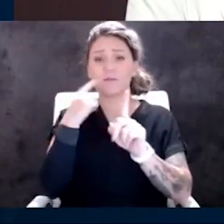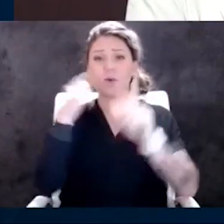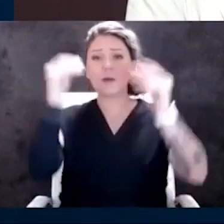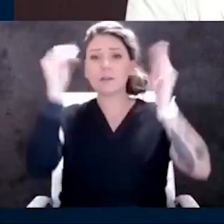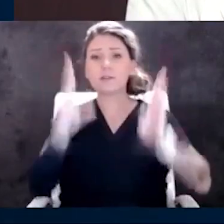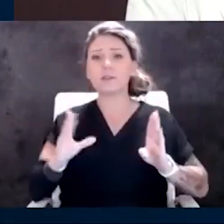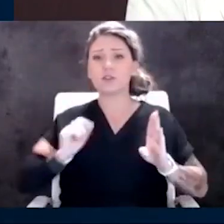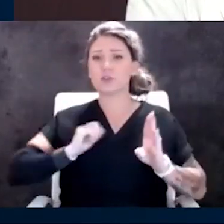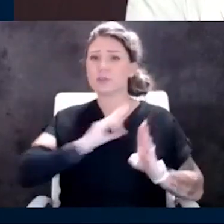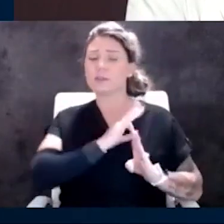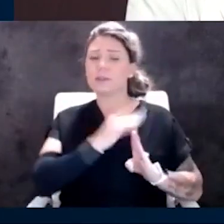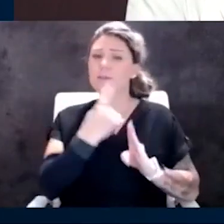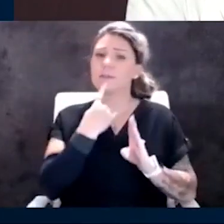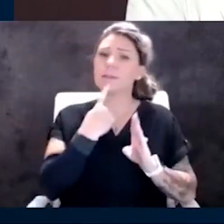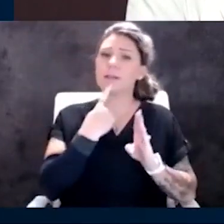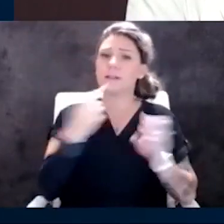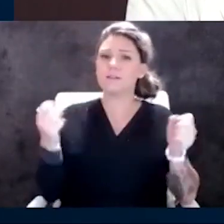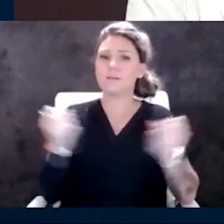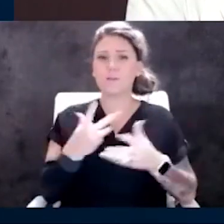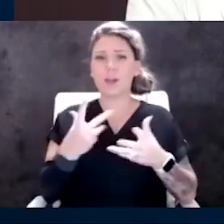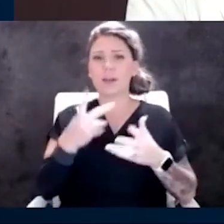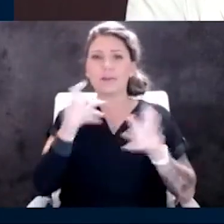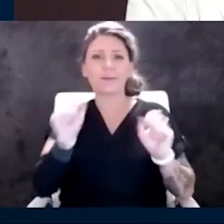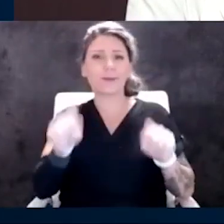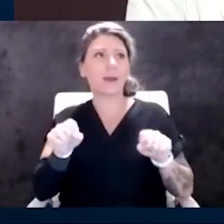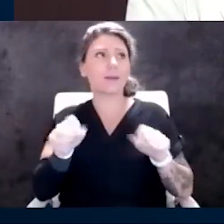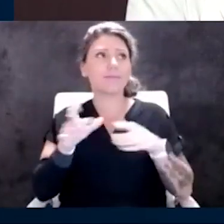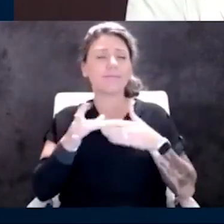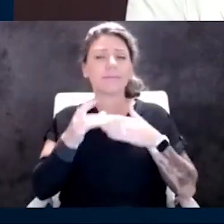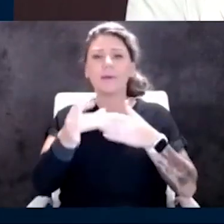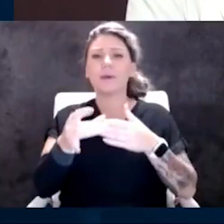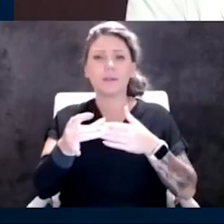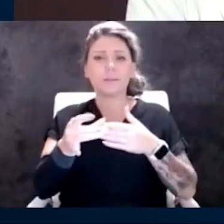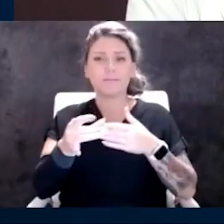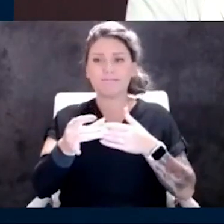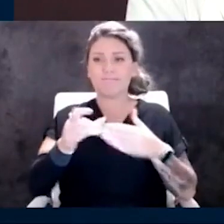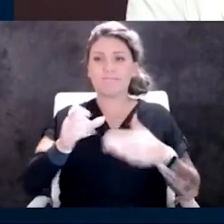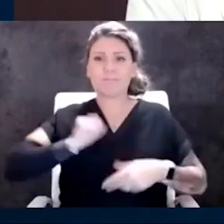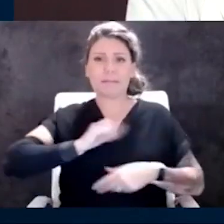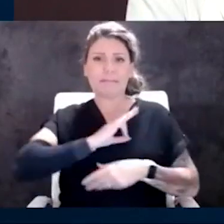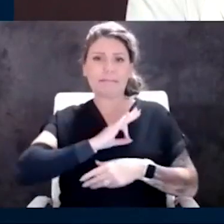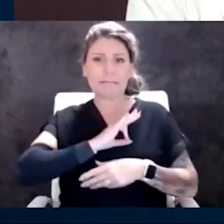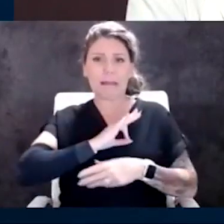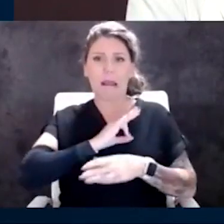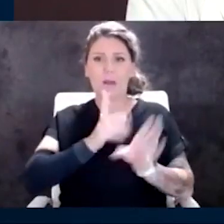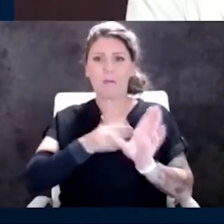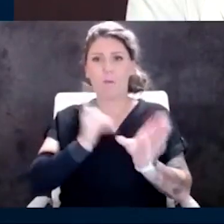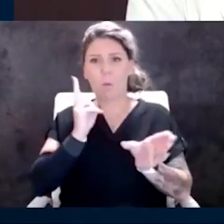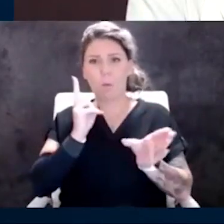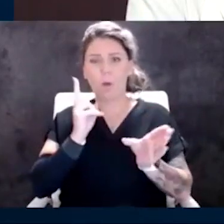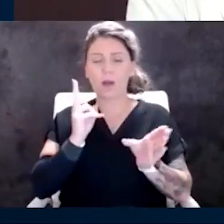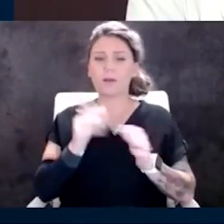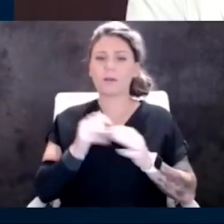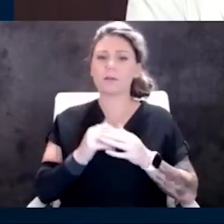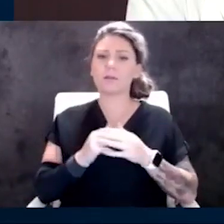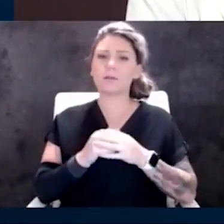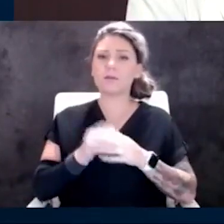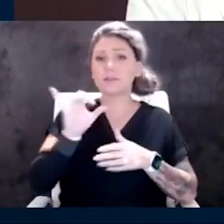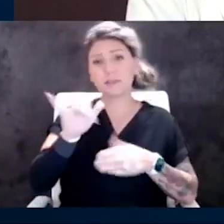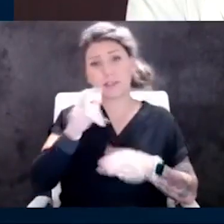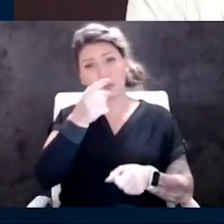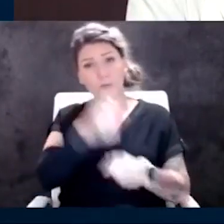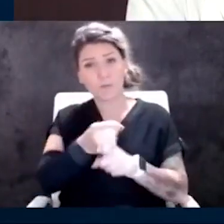that they were afraid that it could lead to staff quitting. Do you think that that's the right move? Should